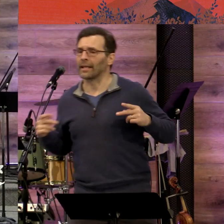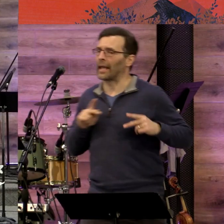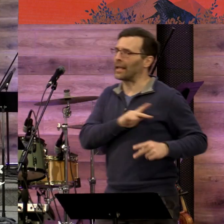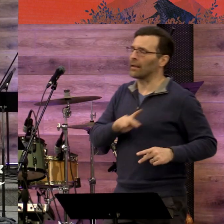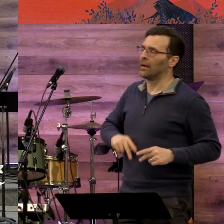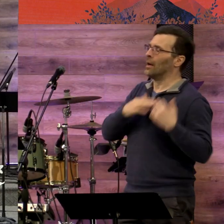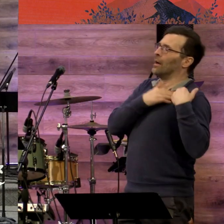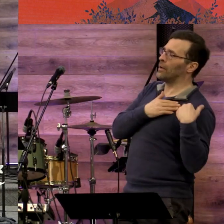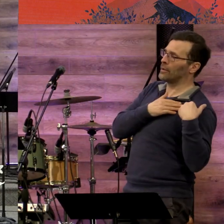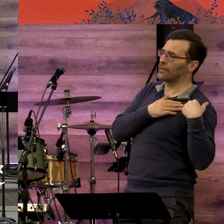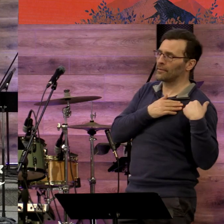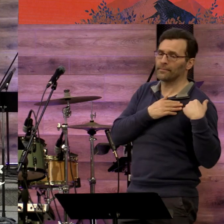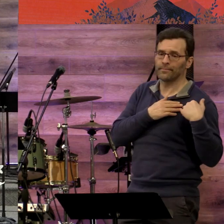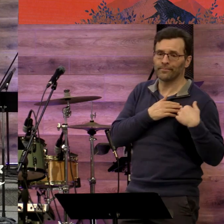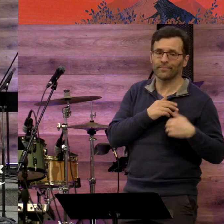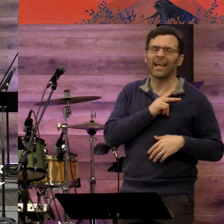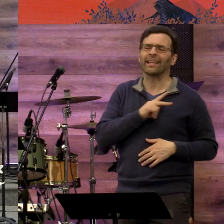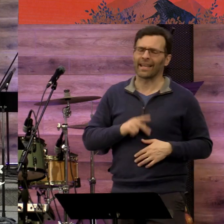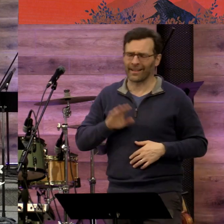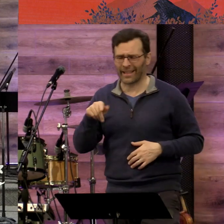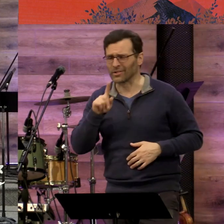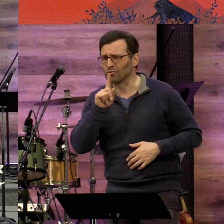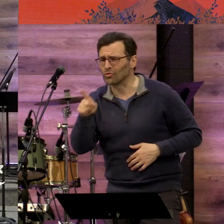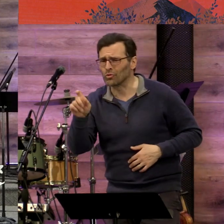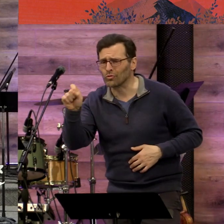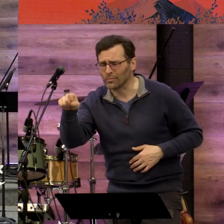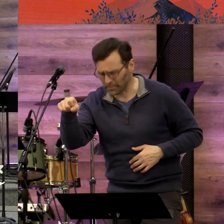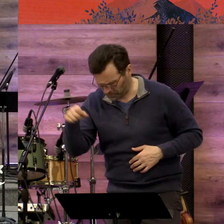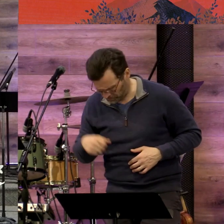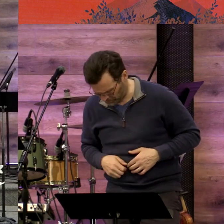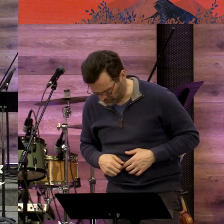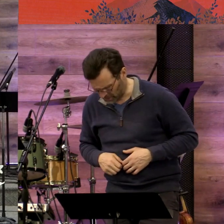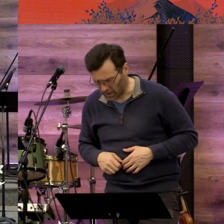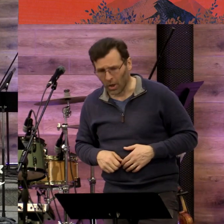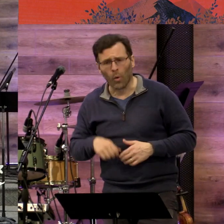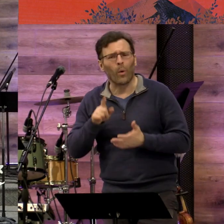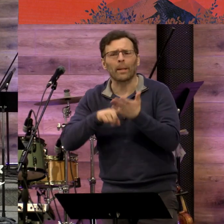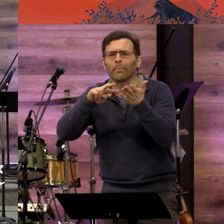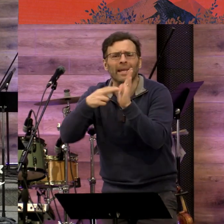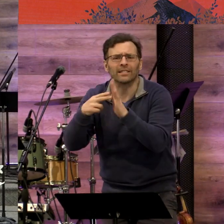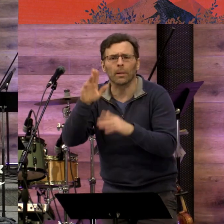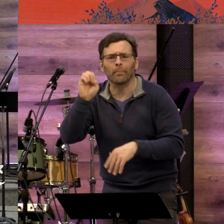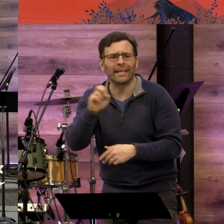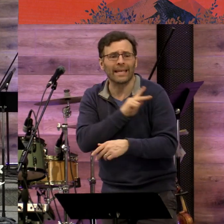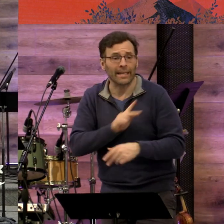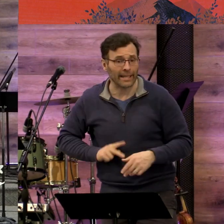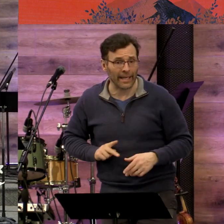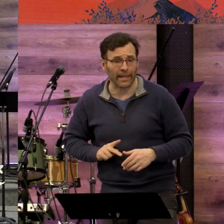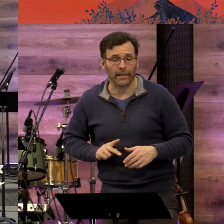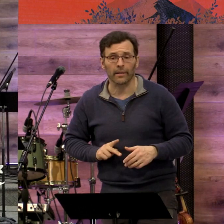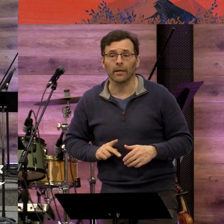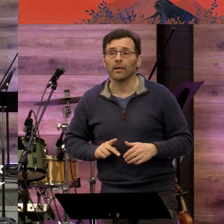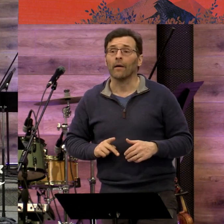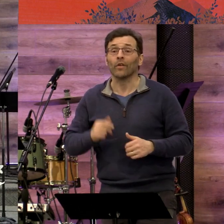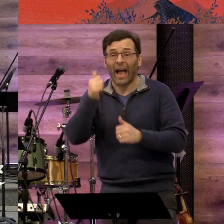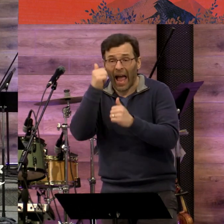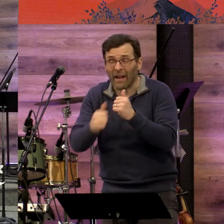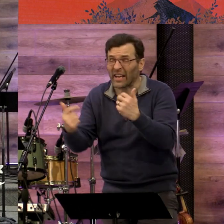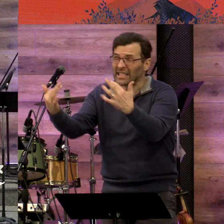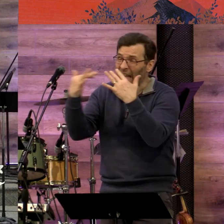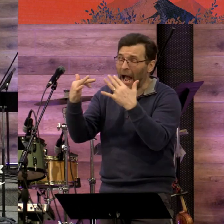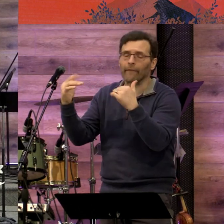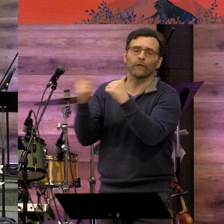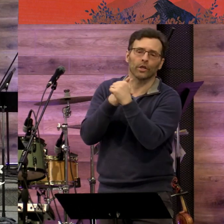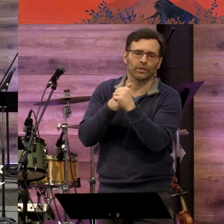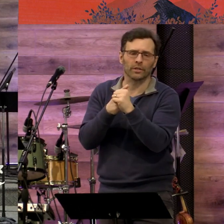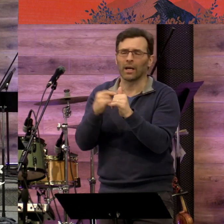The king says, that's truer than your brother knows. For this is what it means to be a king, to be the first in every desperate attack and